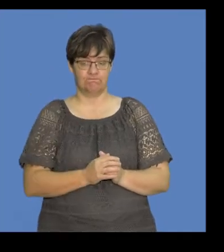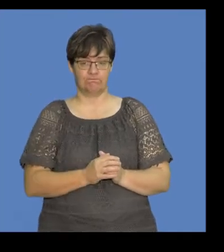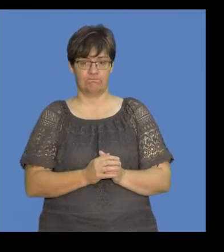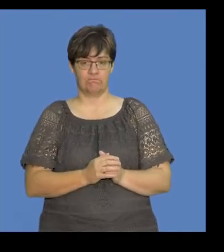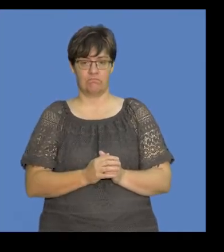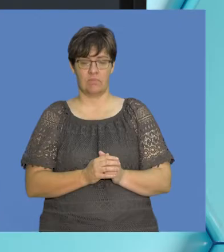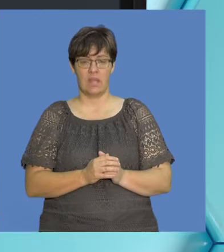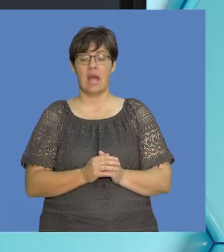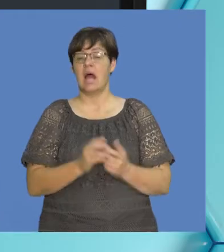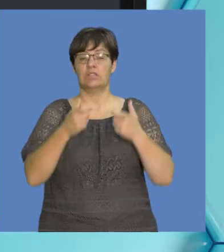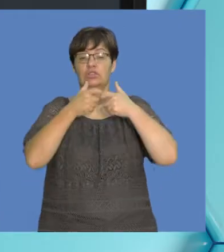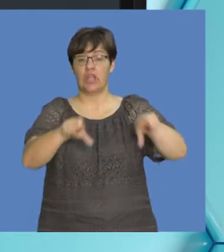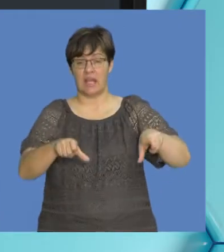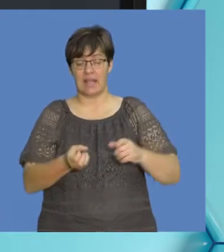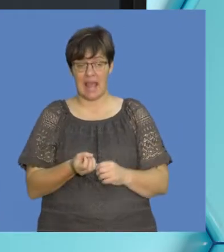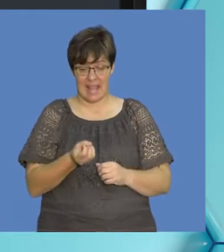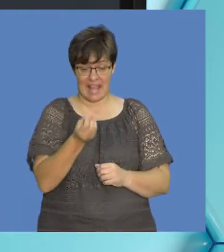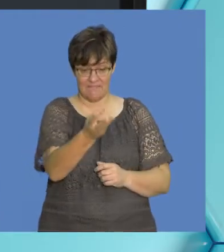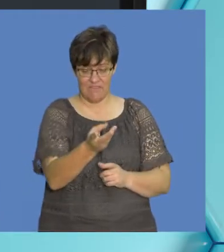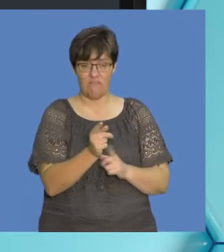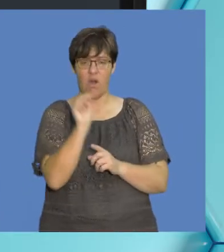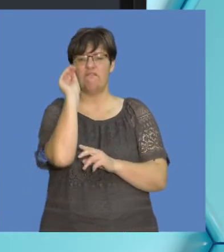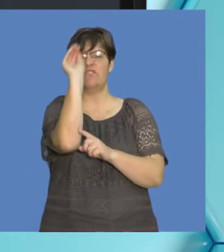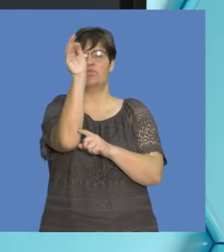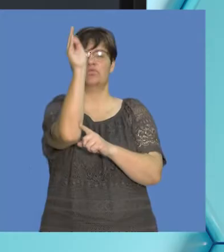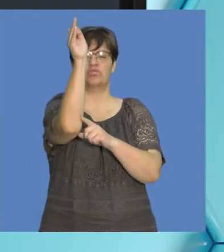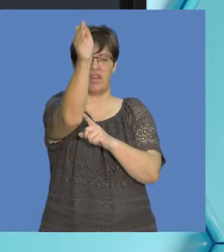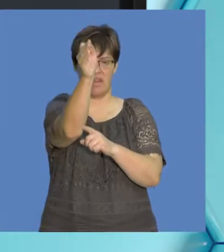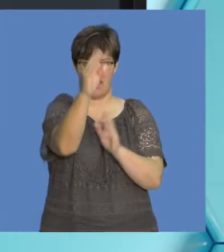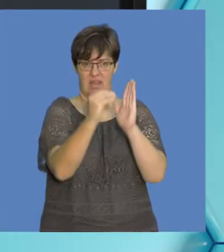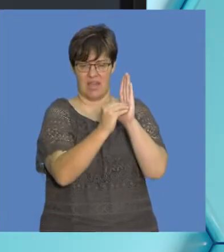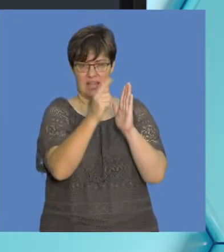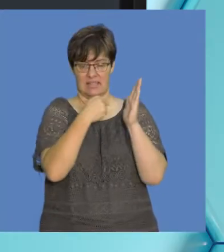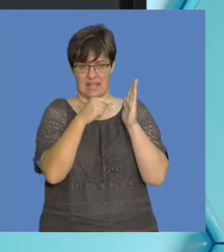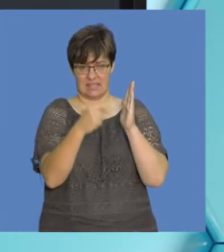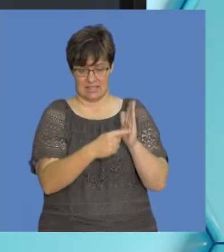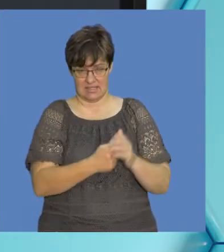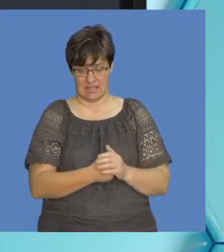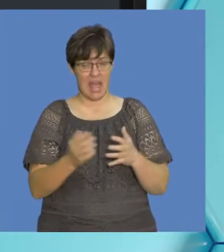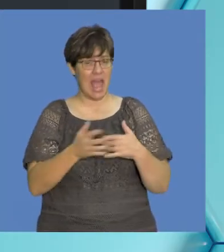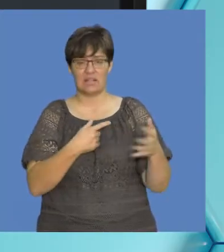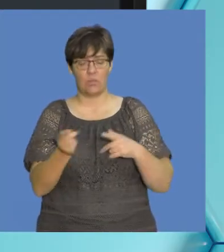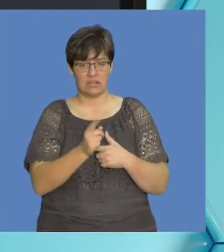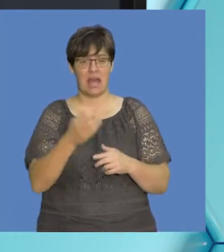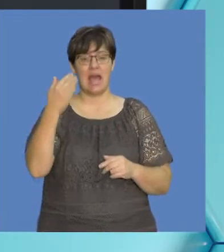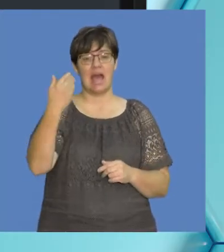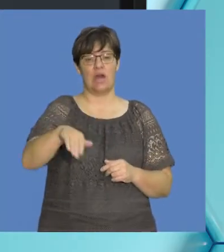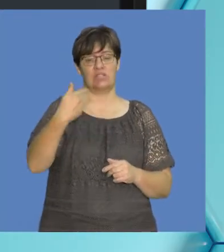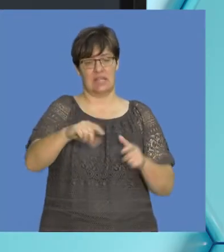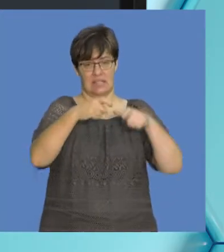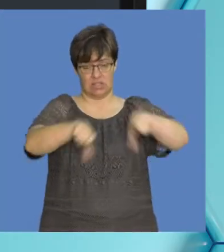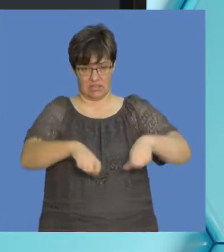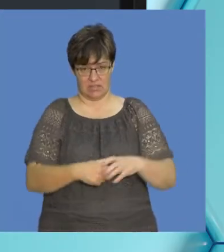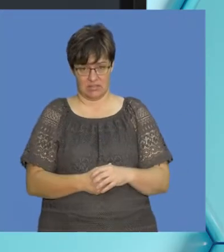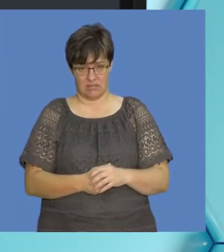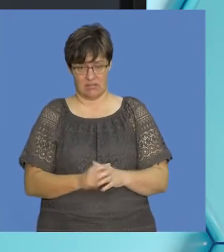post-dated checks that have been issued by us, right, are treated simply as outstanding checks. They